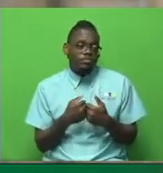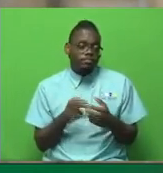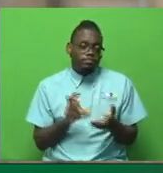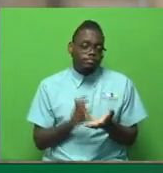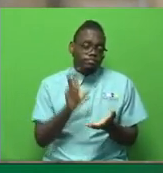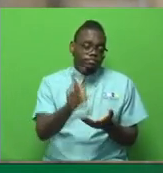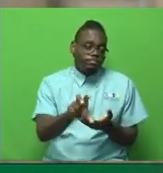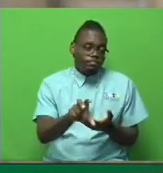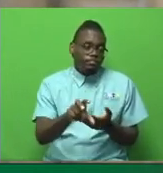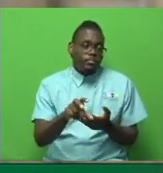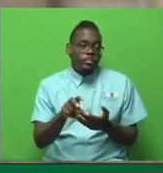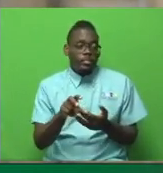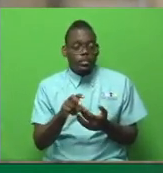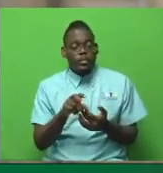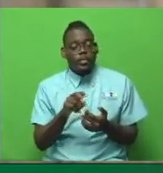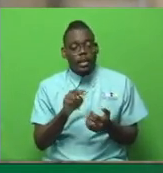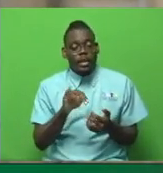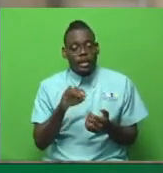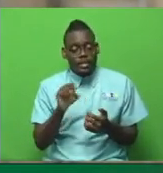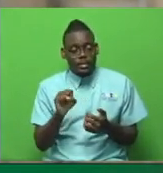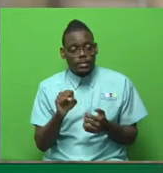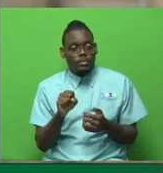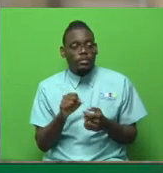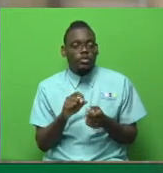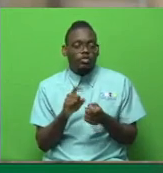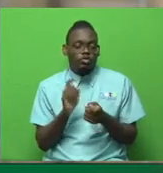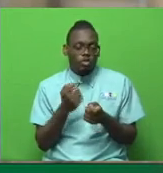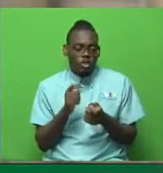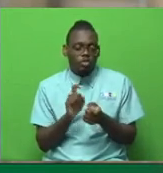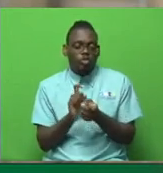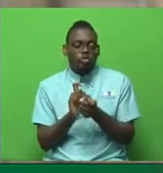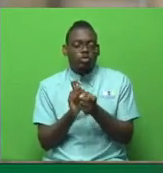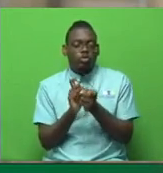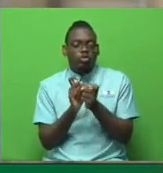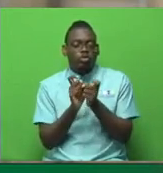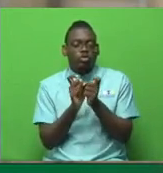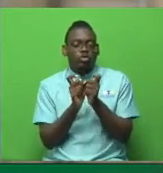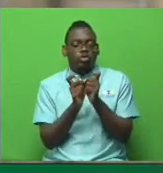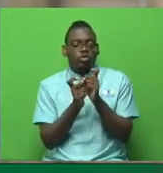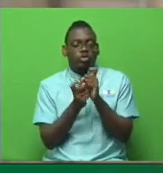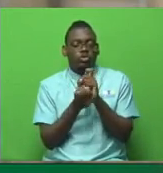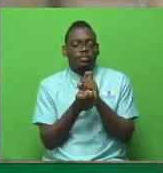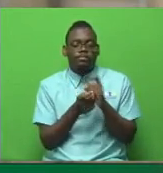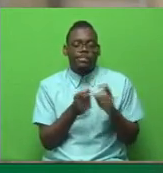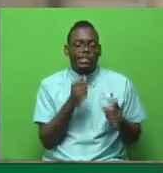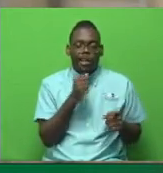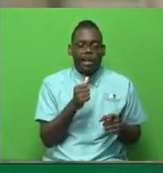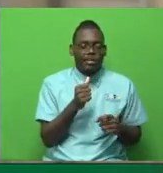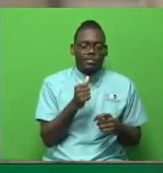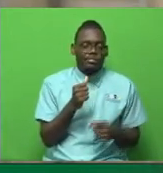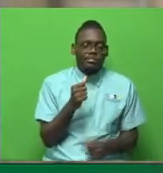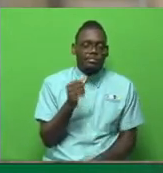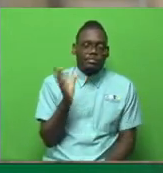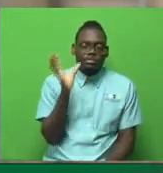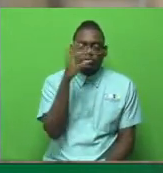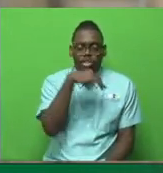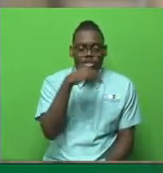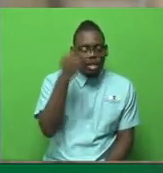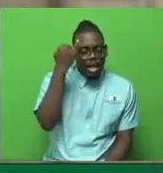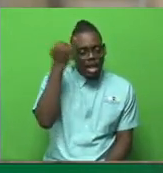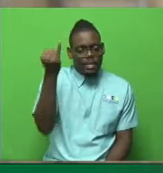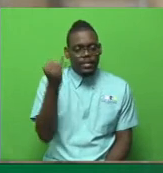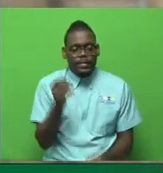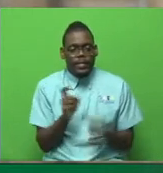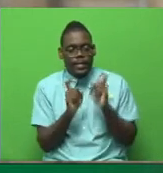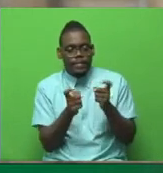changes have to be made it wasn't some of the crazy ideas offered by the opposition leader earlier and I have no idea where the